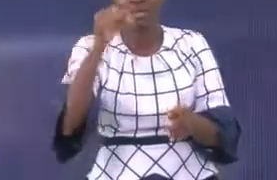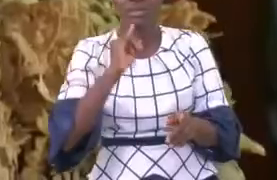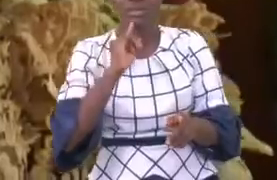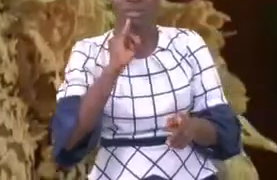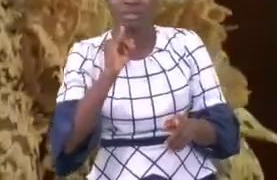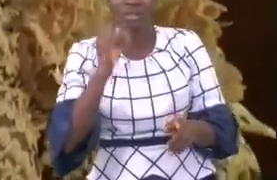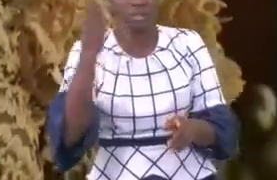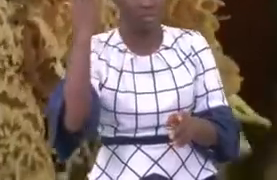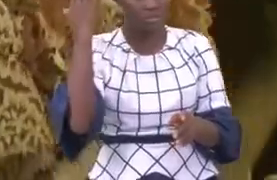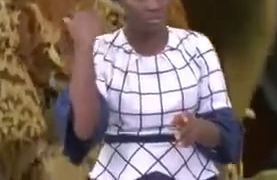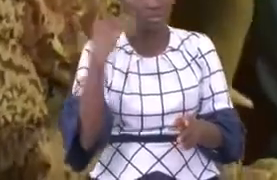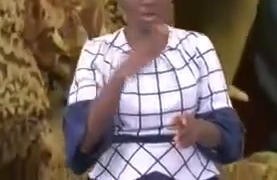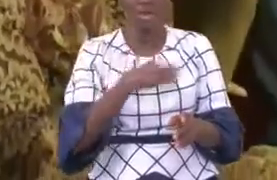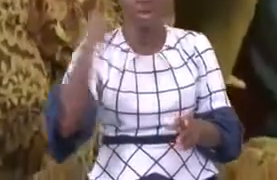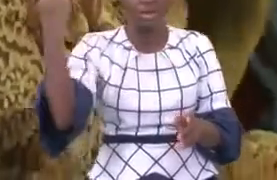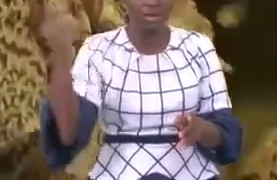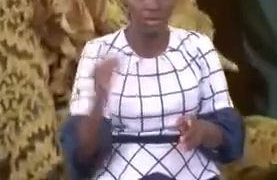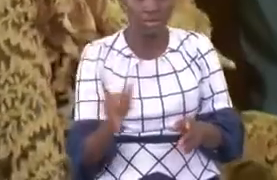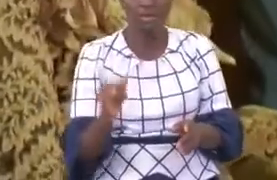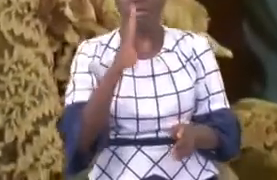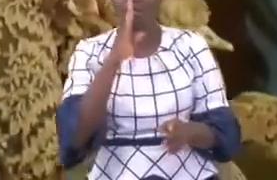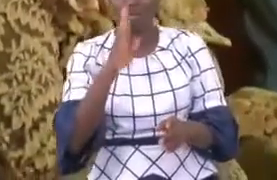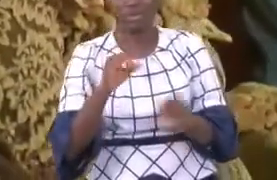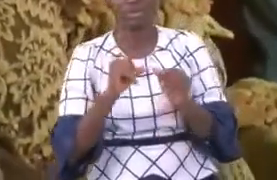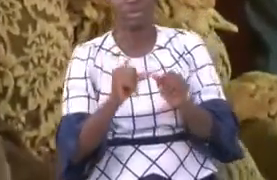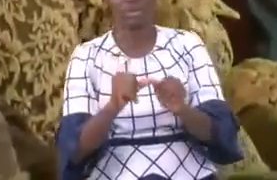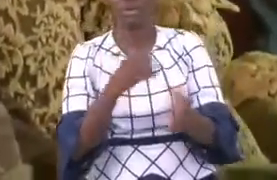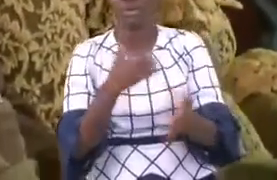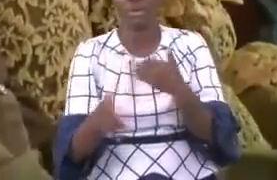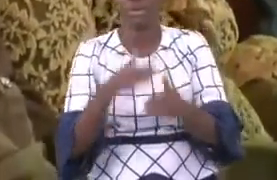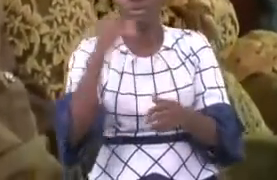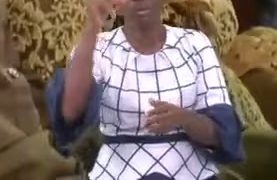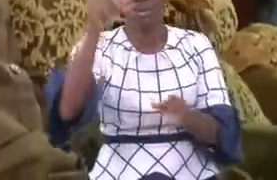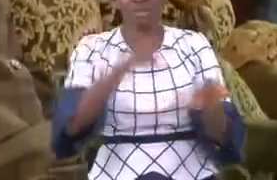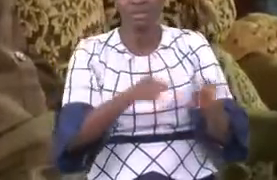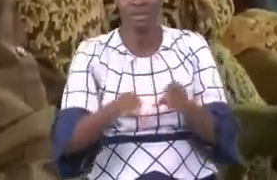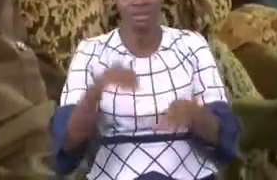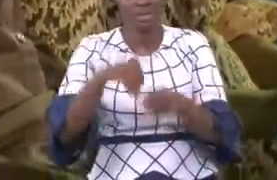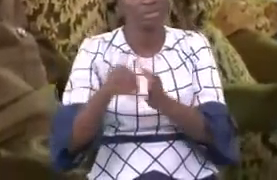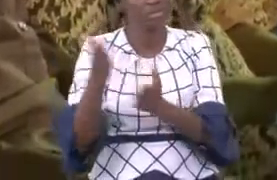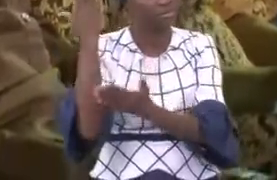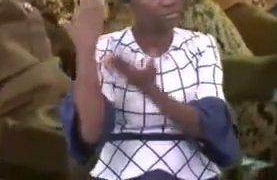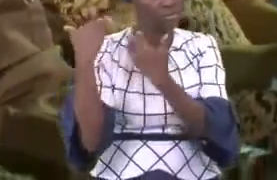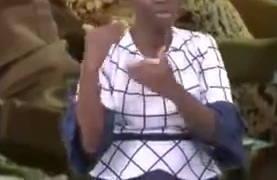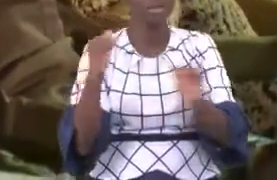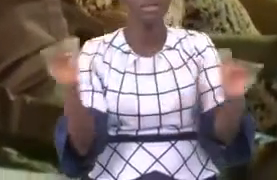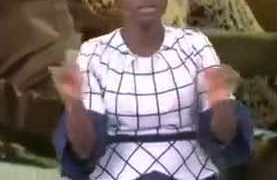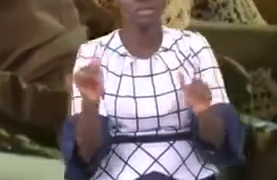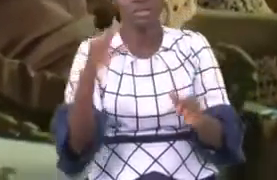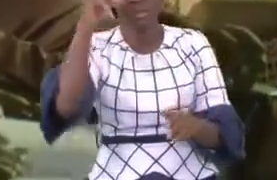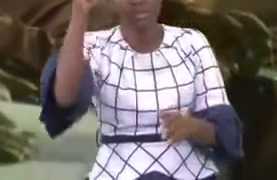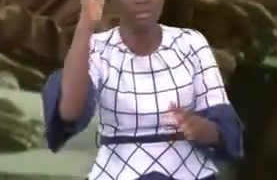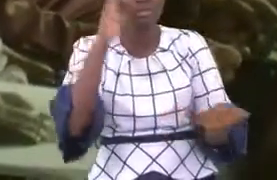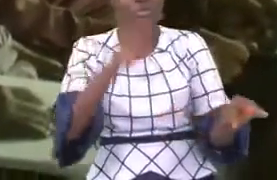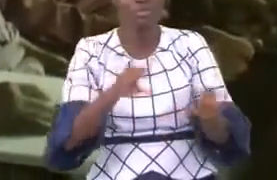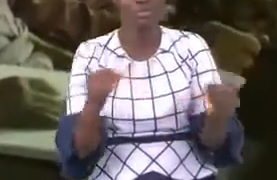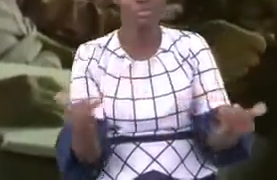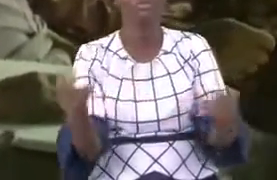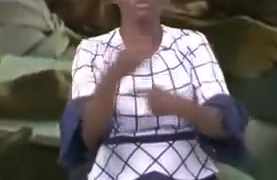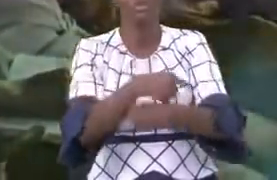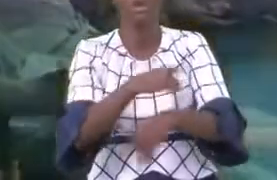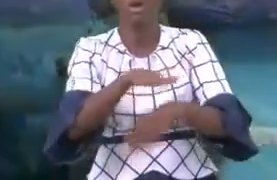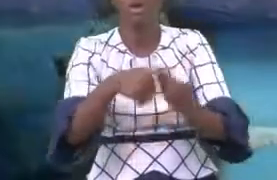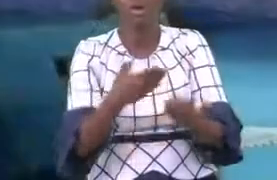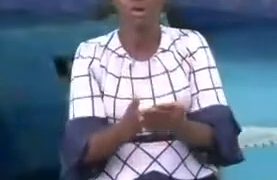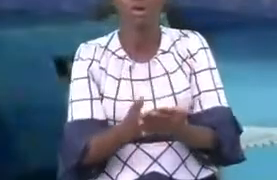today. Everything you have heard, all the testimonies you have heard, even the ones you have not heard, so spectacular that you have not